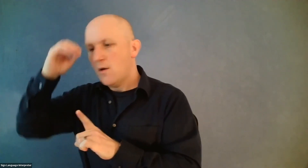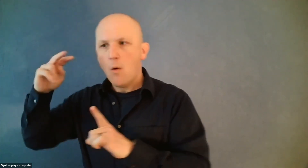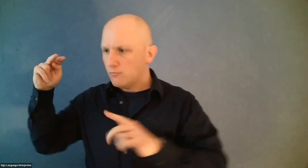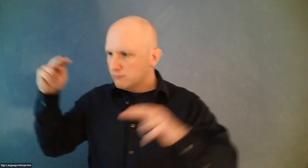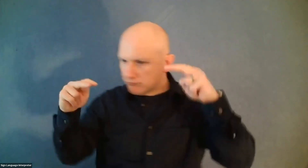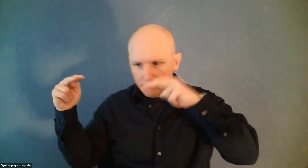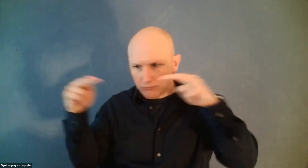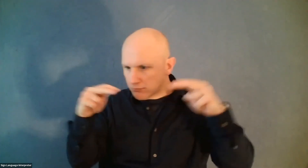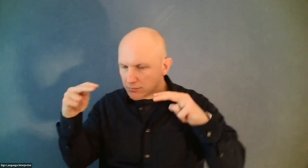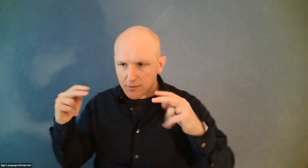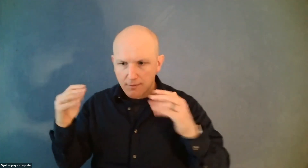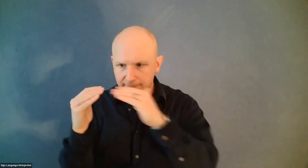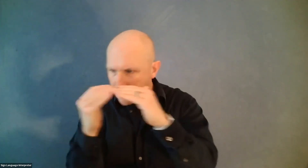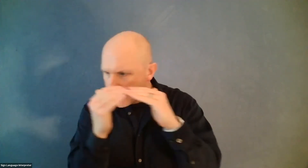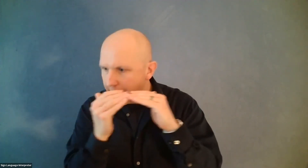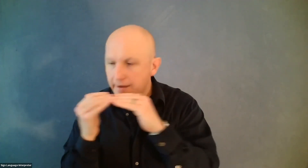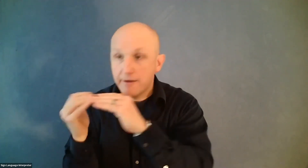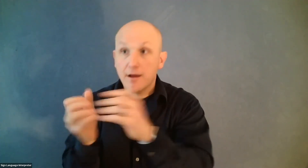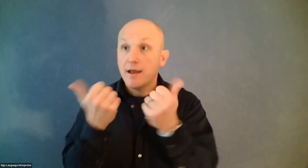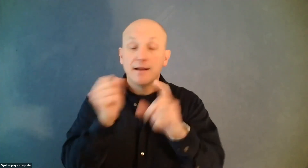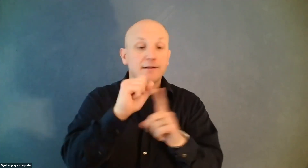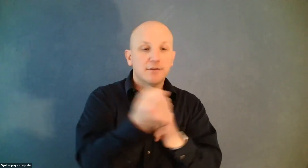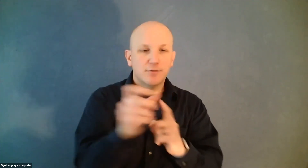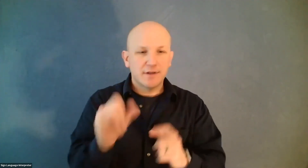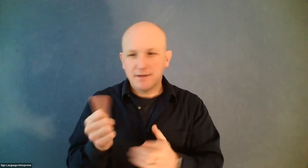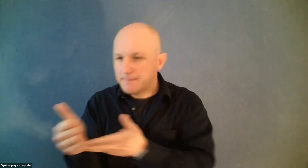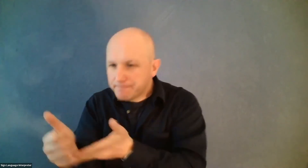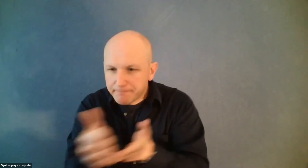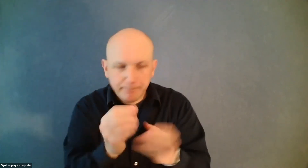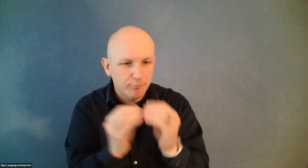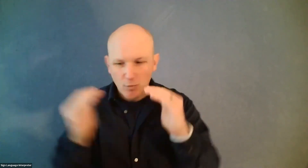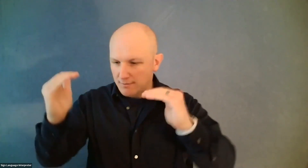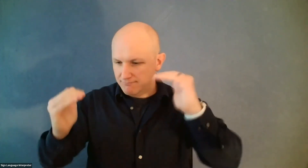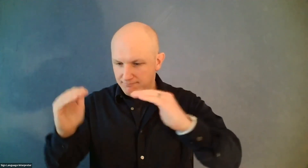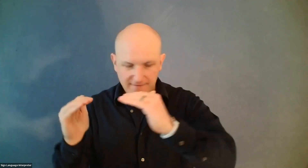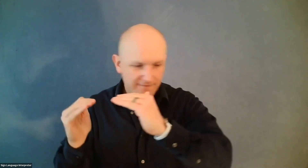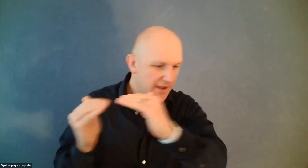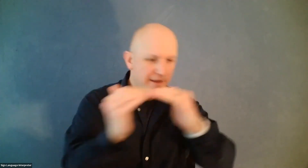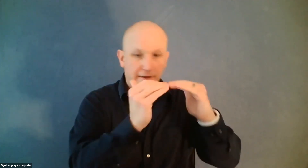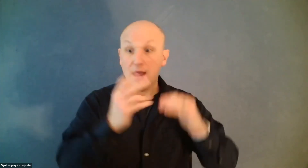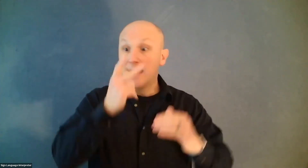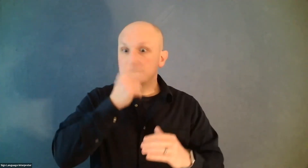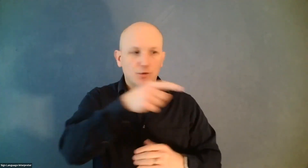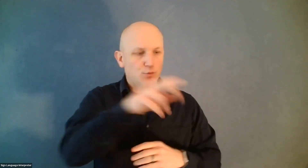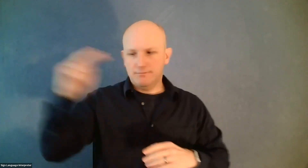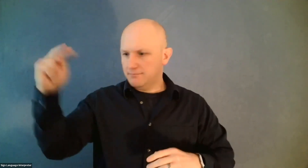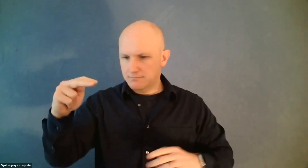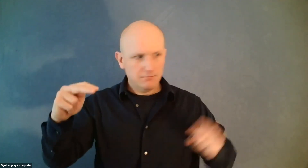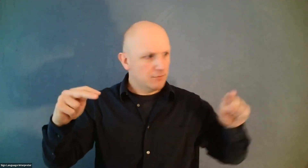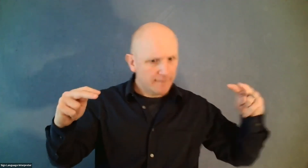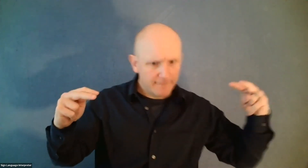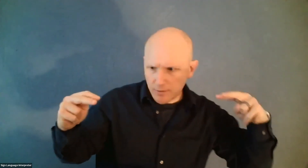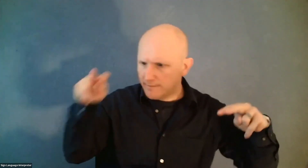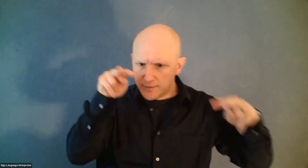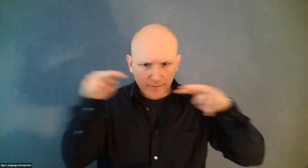situation that needs mitigation or anything like that, I can always see, all of the perspectives. And I think that's really important.